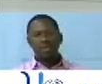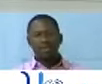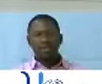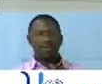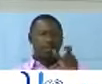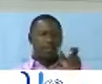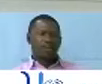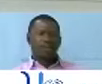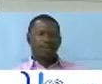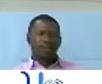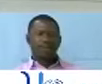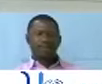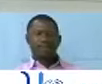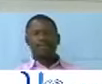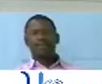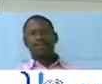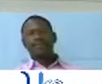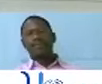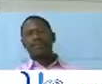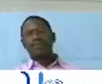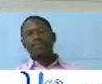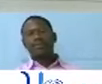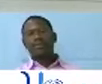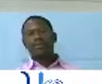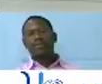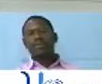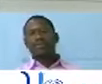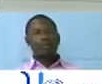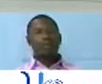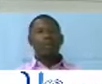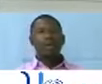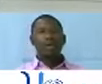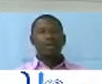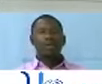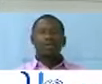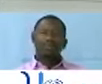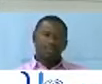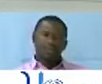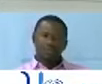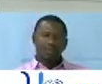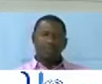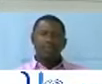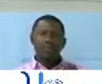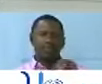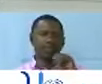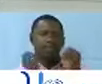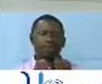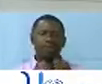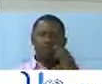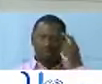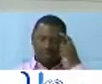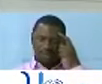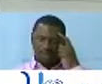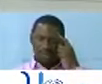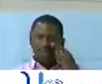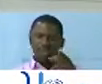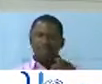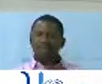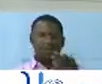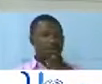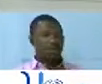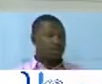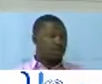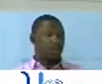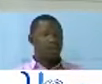We're effectively at the mercy of the executive to decide your fate, even though they are breaking the